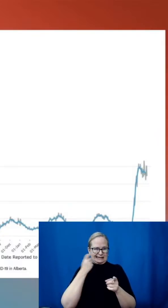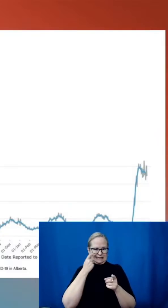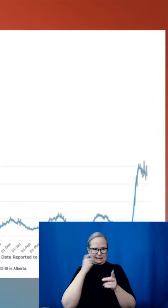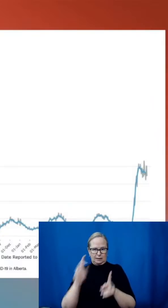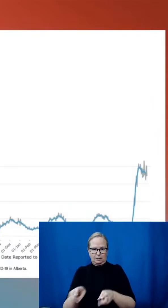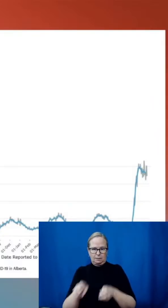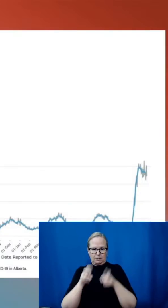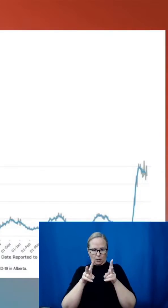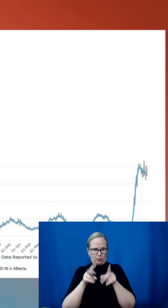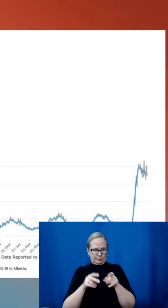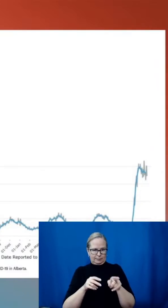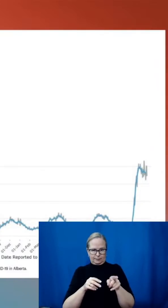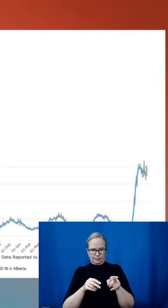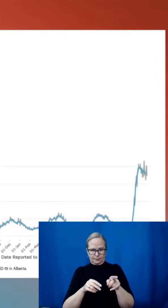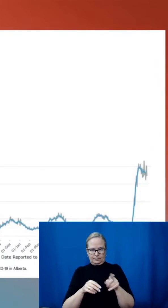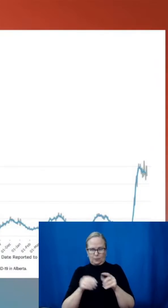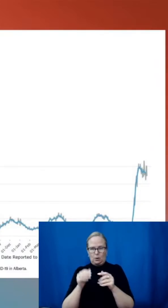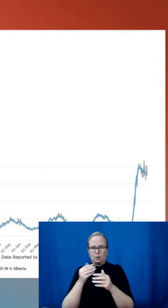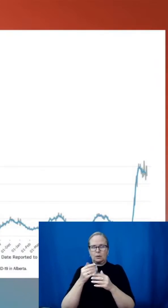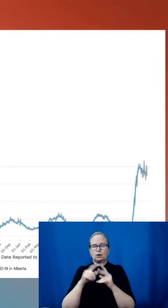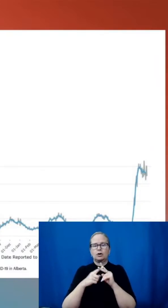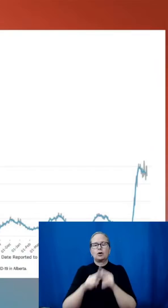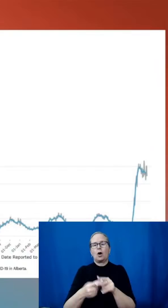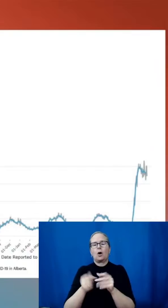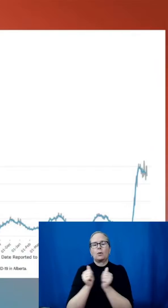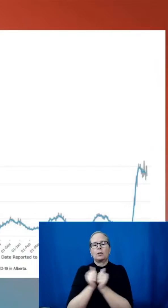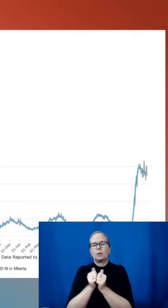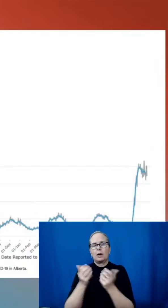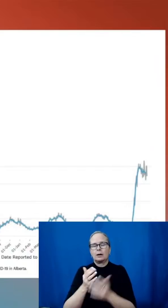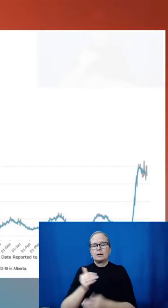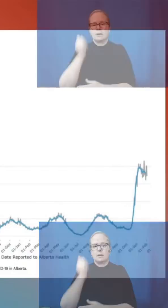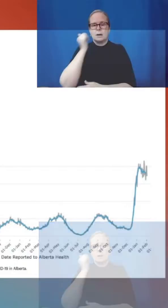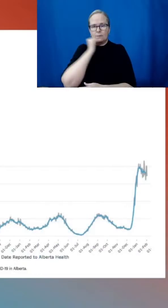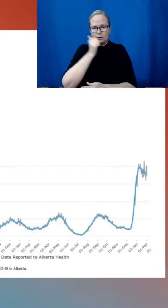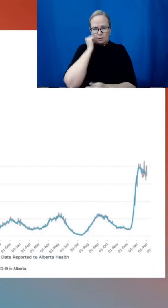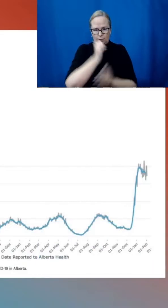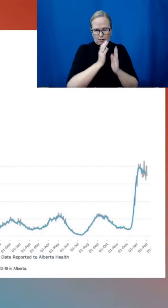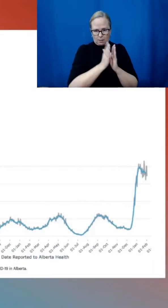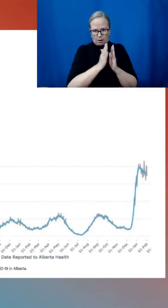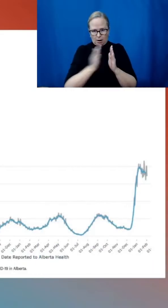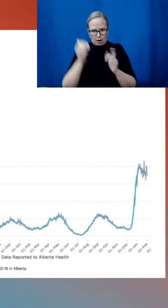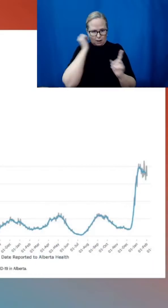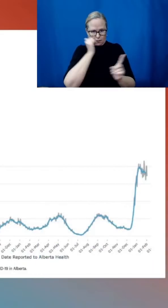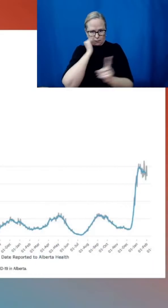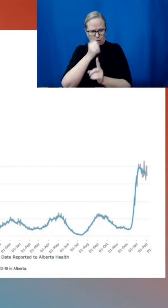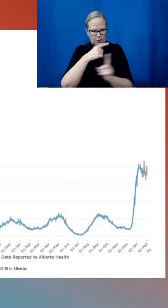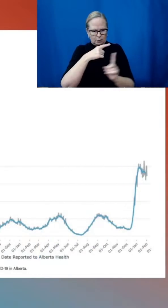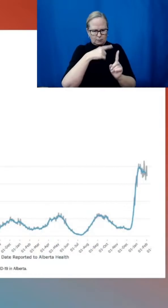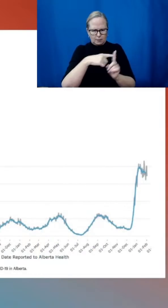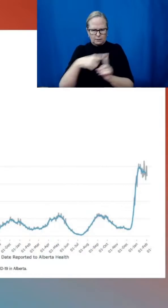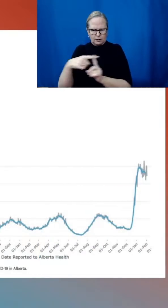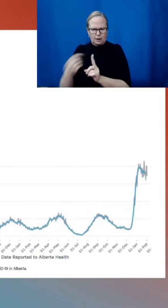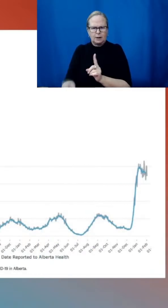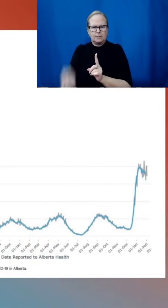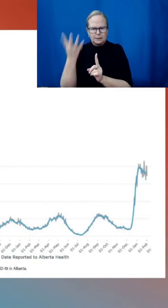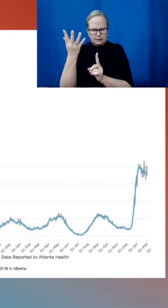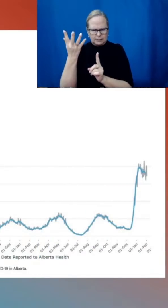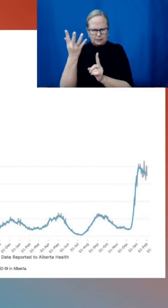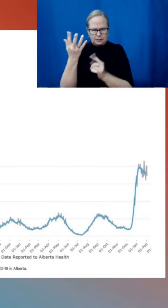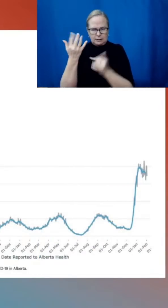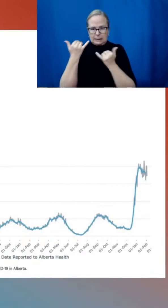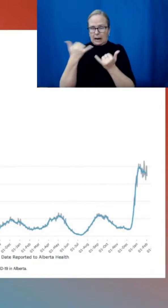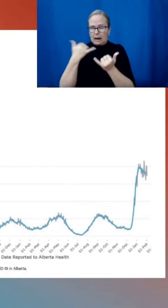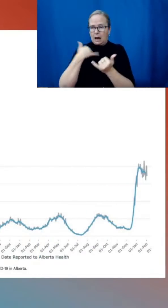When we start with the cases per day, I always think it's important to have that caveat. The cases per day really don't mean anything